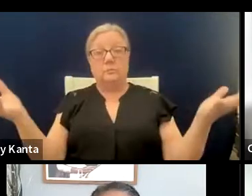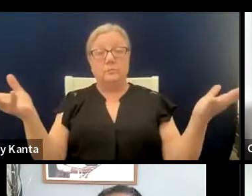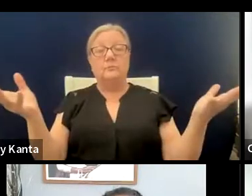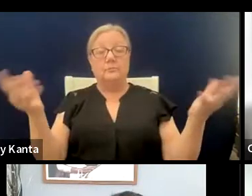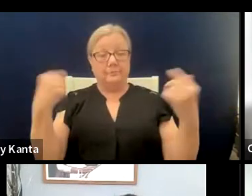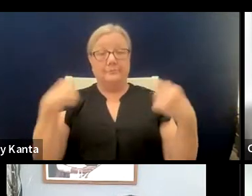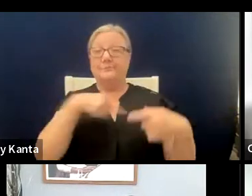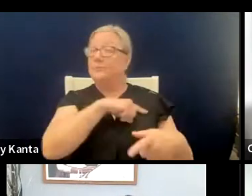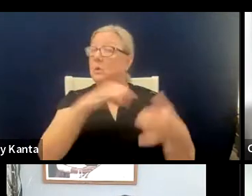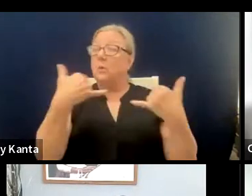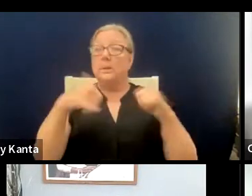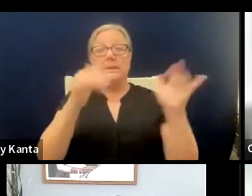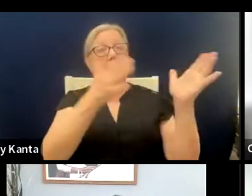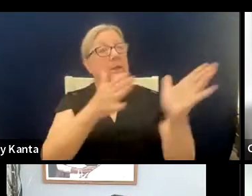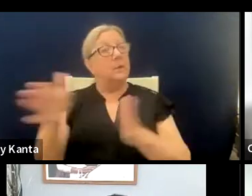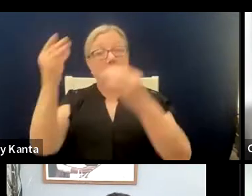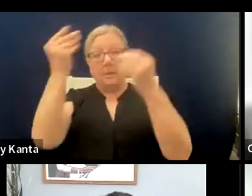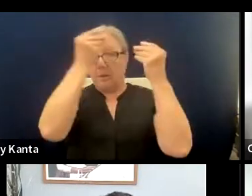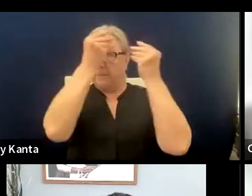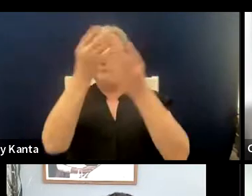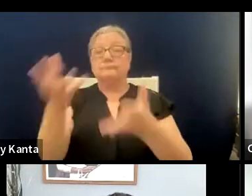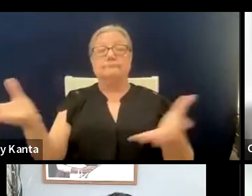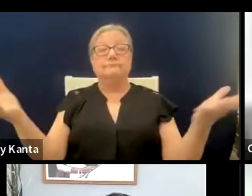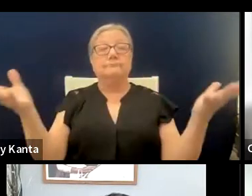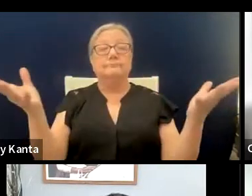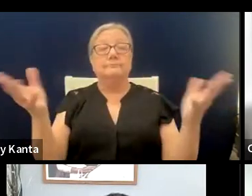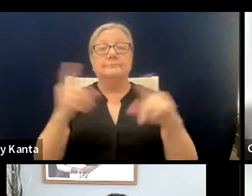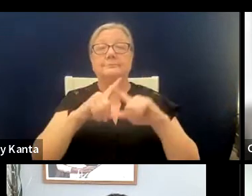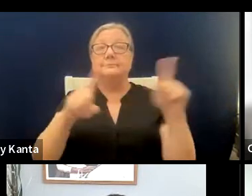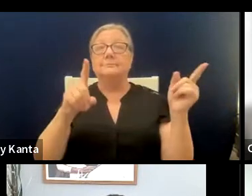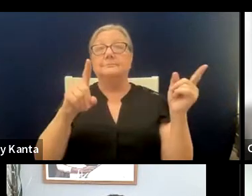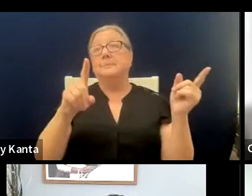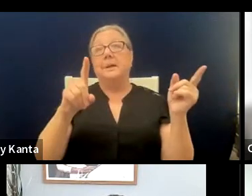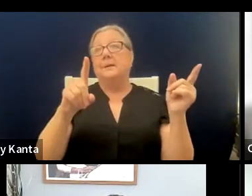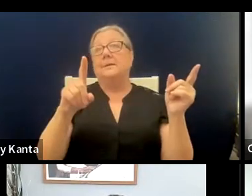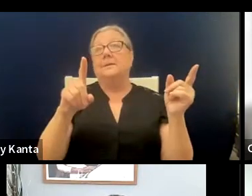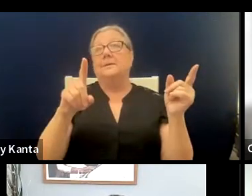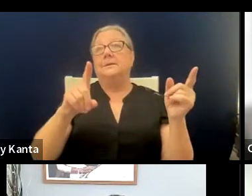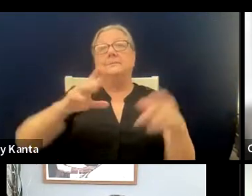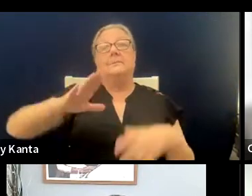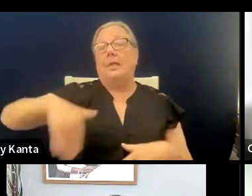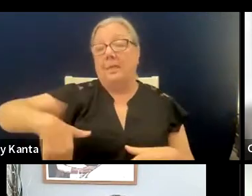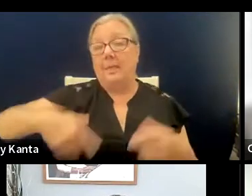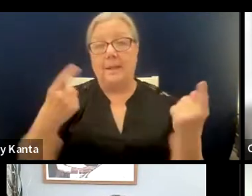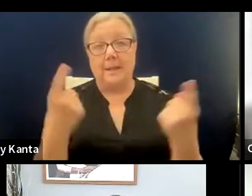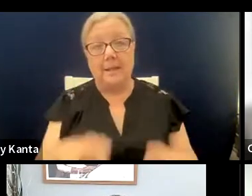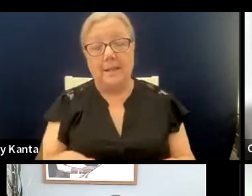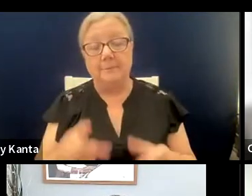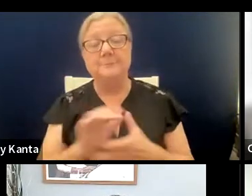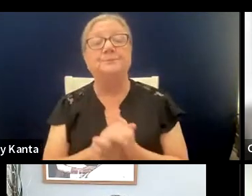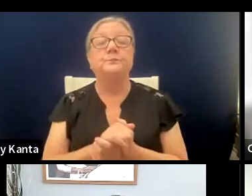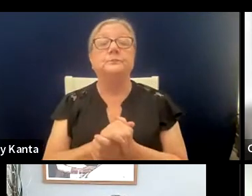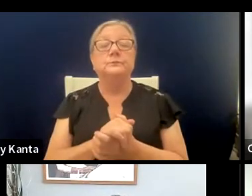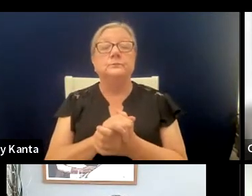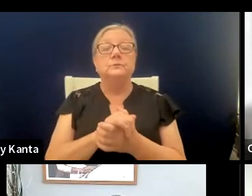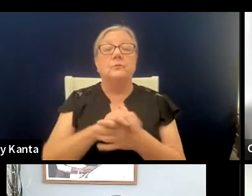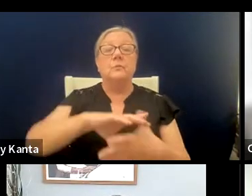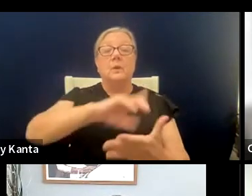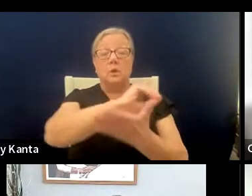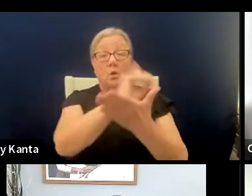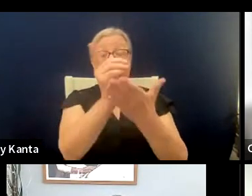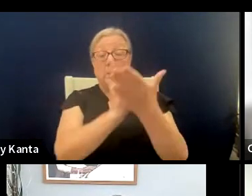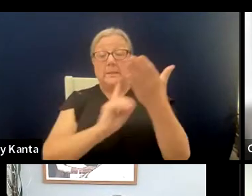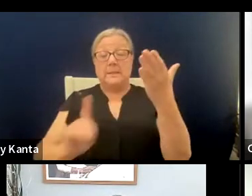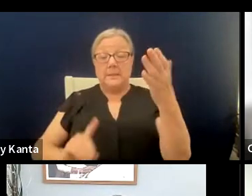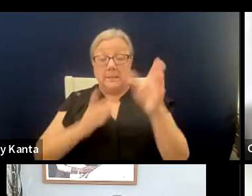intent. We just admittedly have not yet. But the design area, as we talk more and more